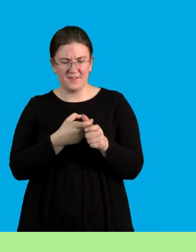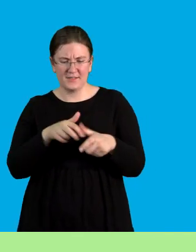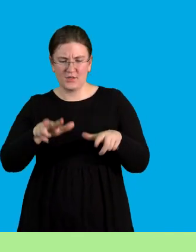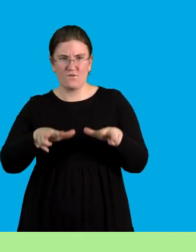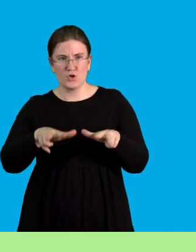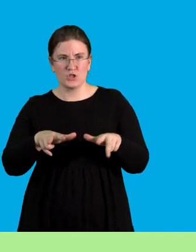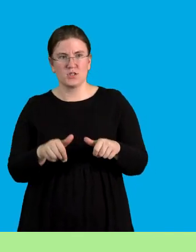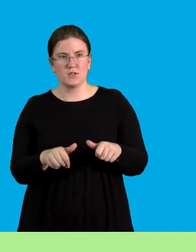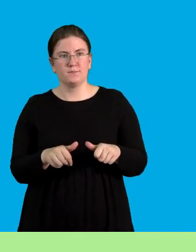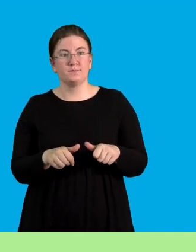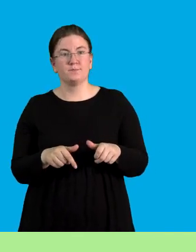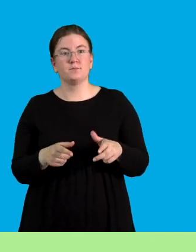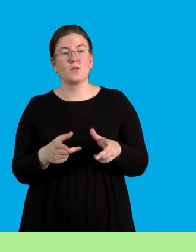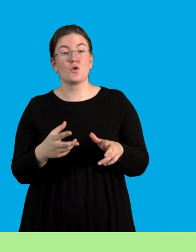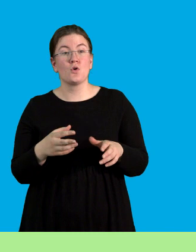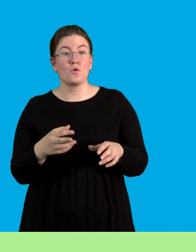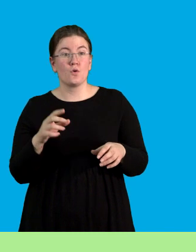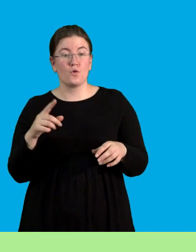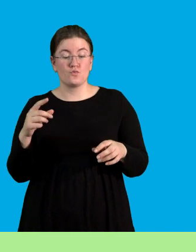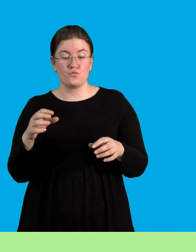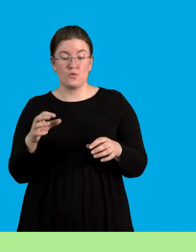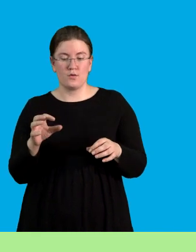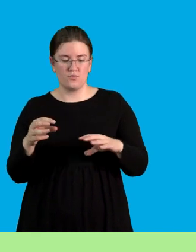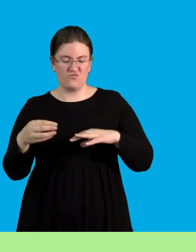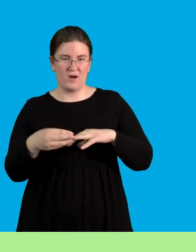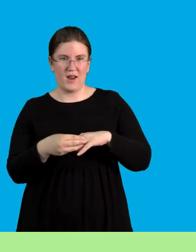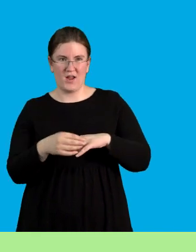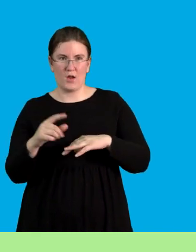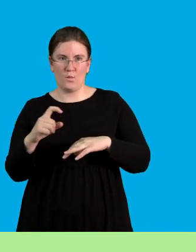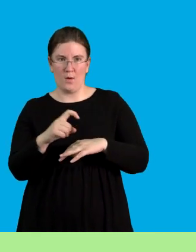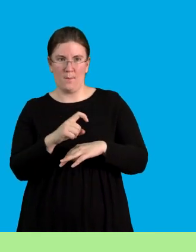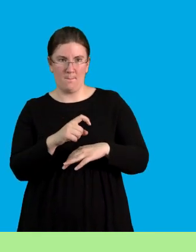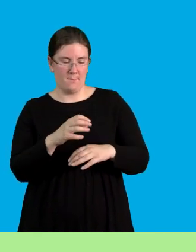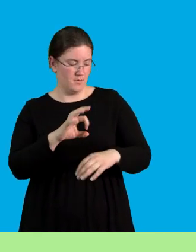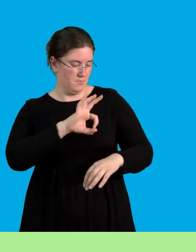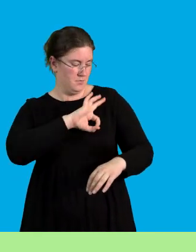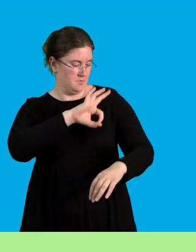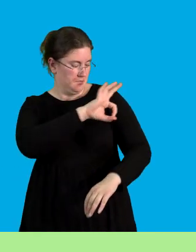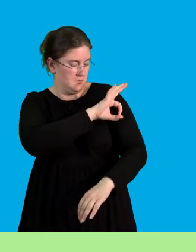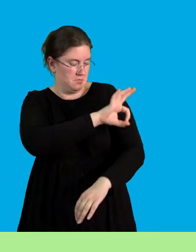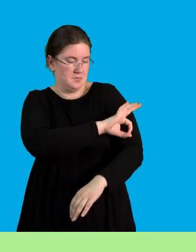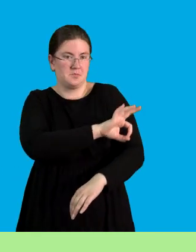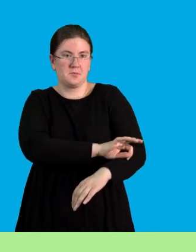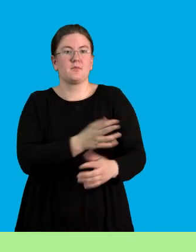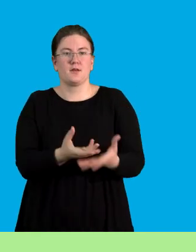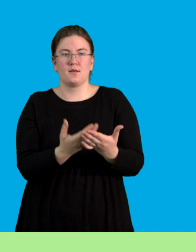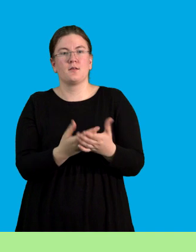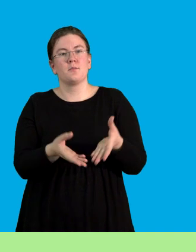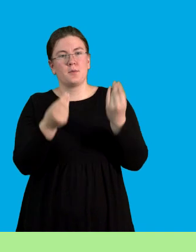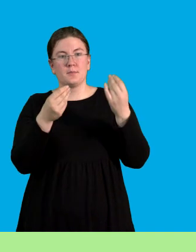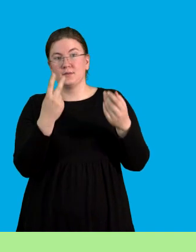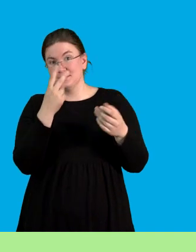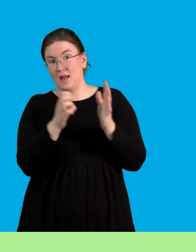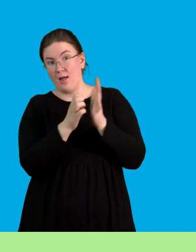Ringworms are found anywhere on the skin. There's an example of a ringworm on someone's head. You also